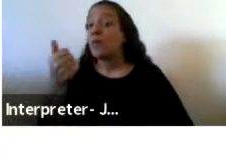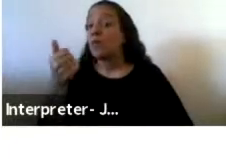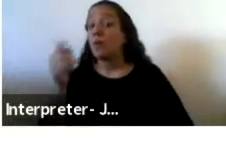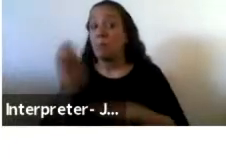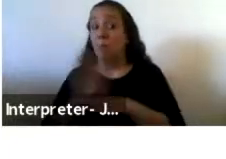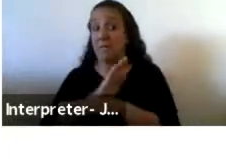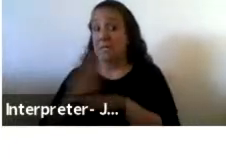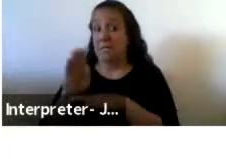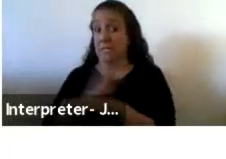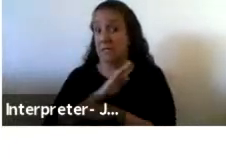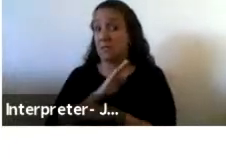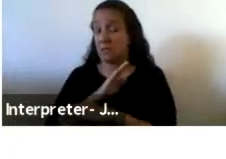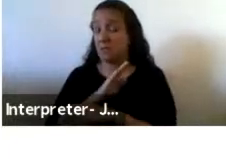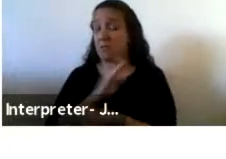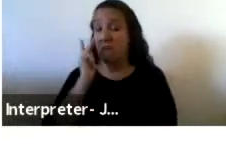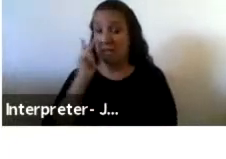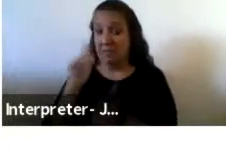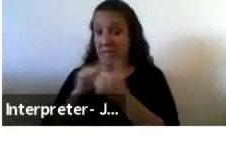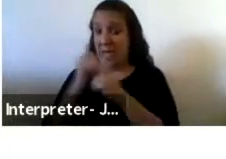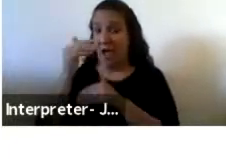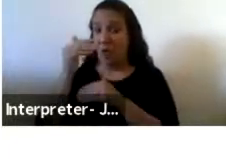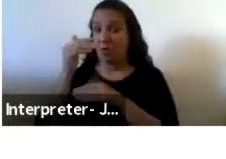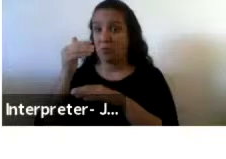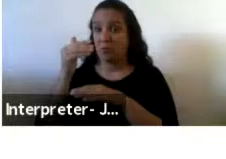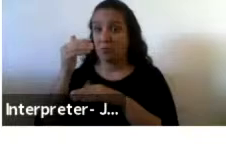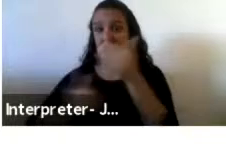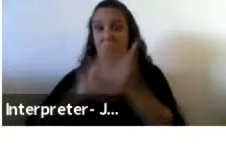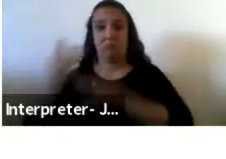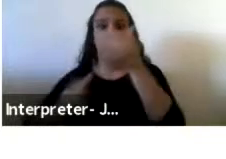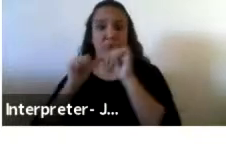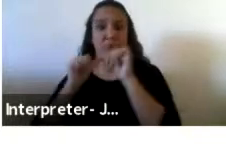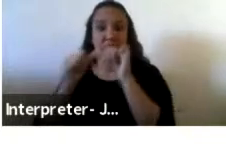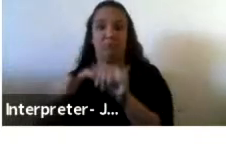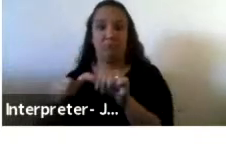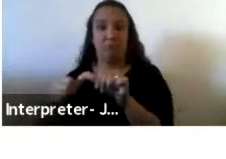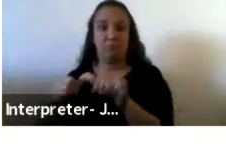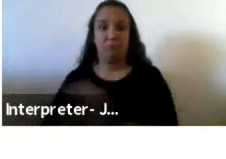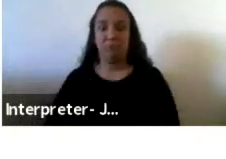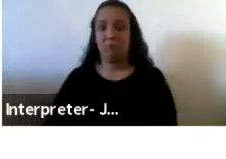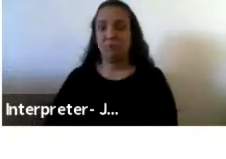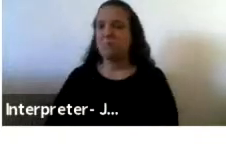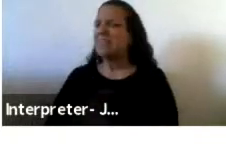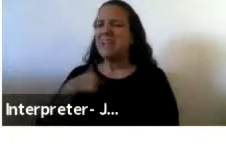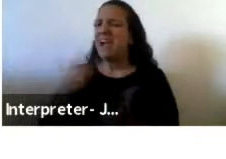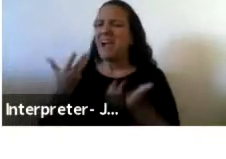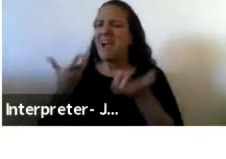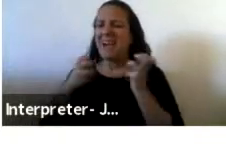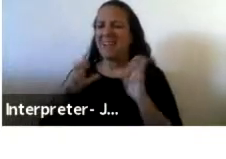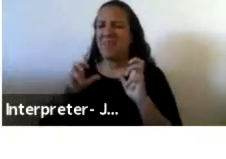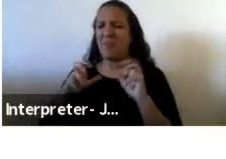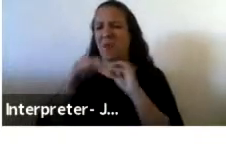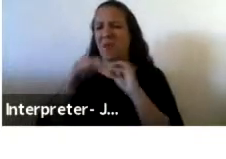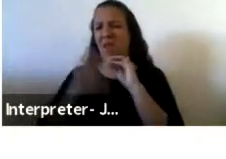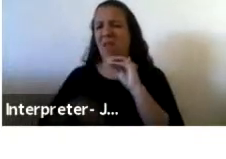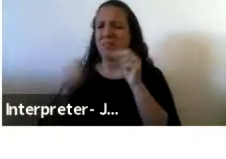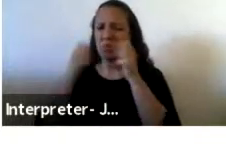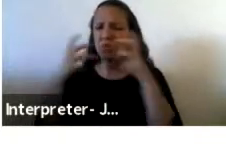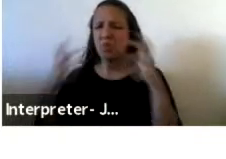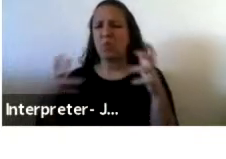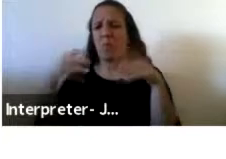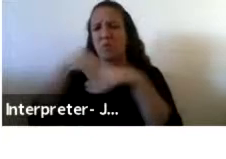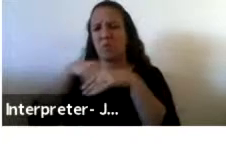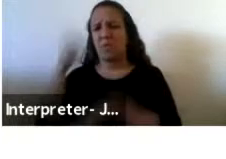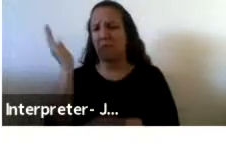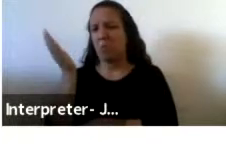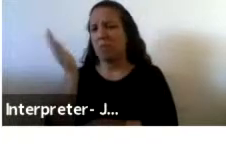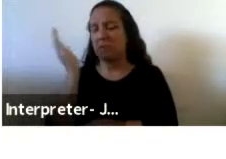forward. You know, so we're going to open it up to questions. Once again, I didn't want to dive too much into the content within the